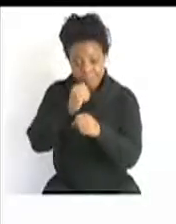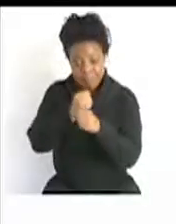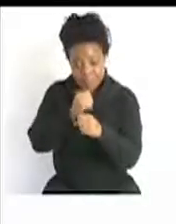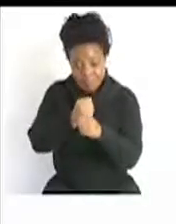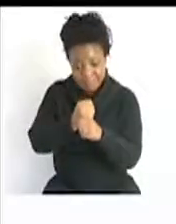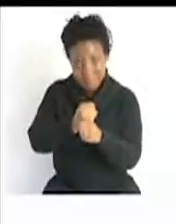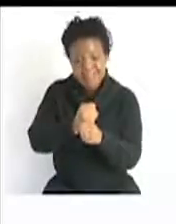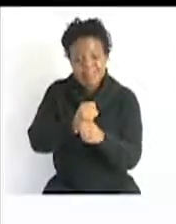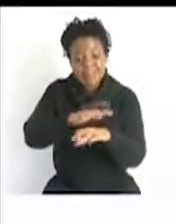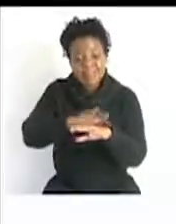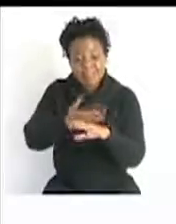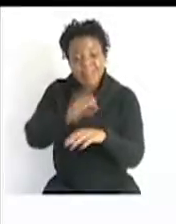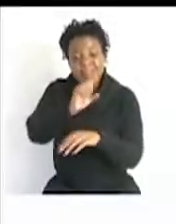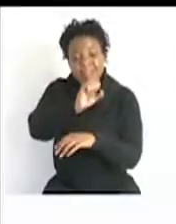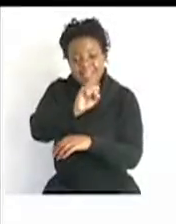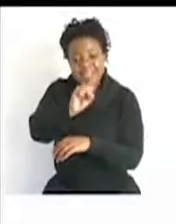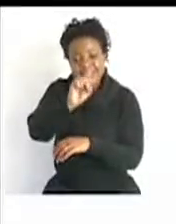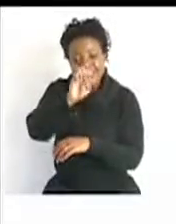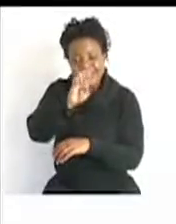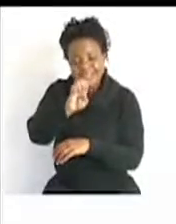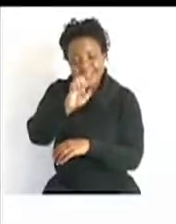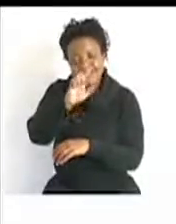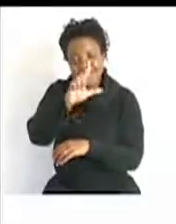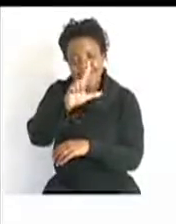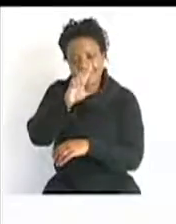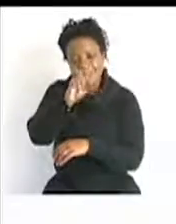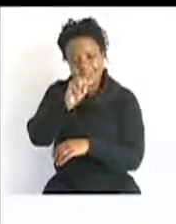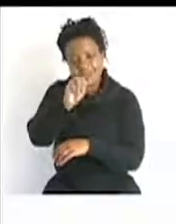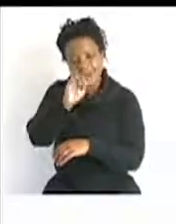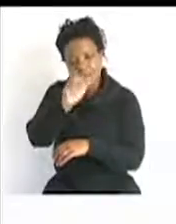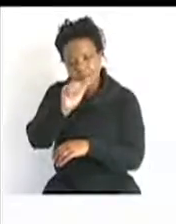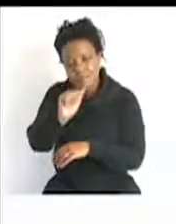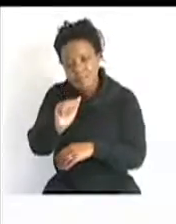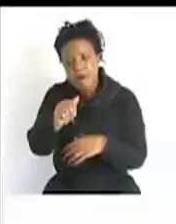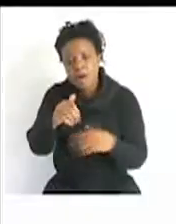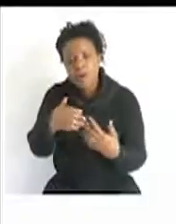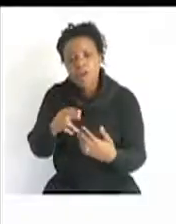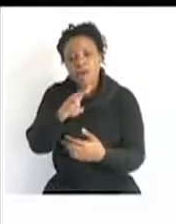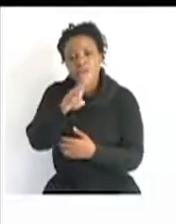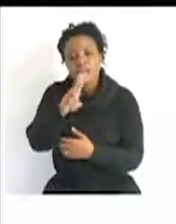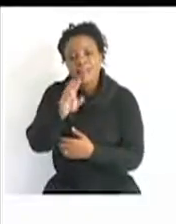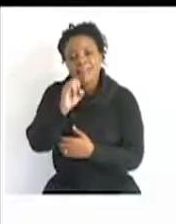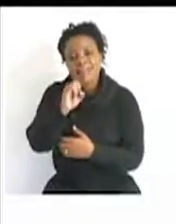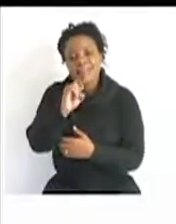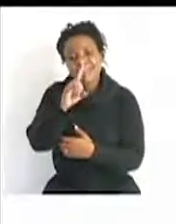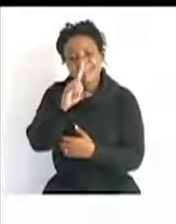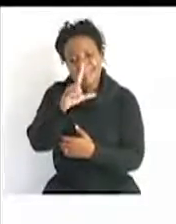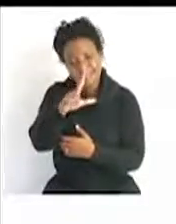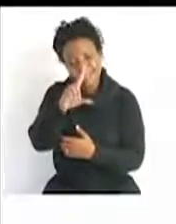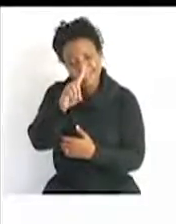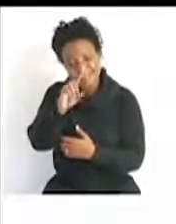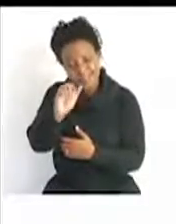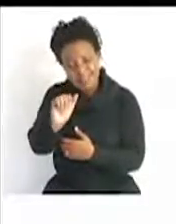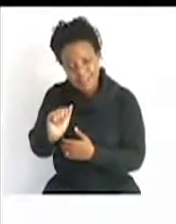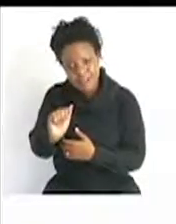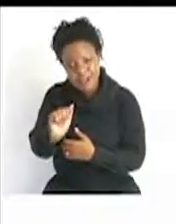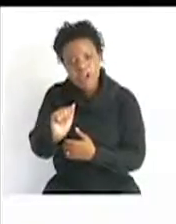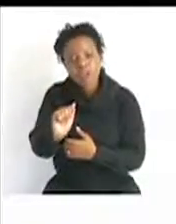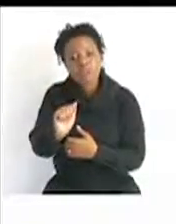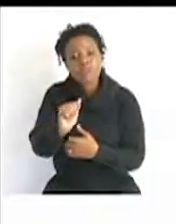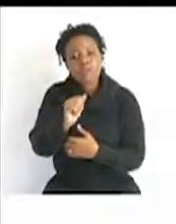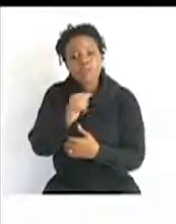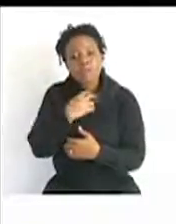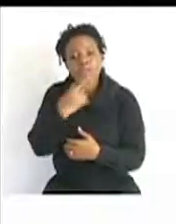Selma, Hilda, I would rather use a pronoun to replace it with your names.